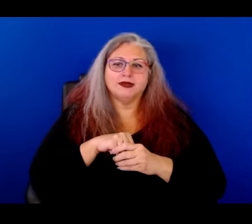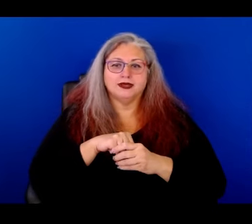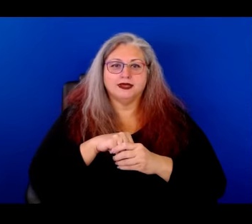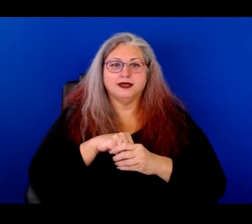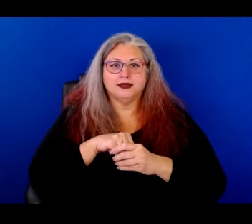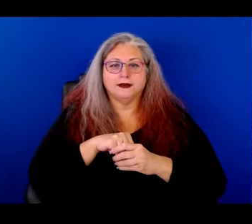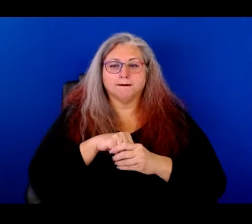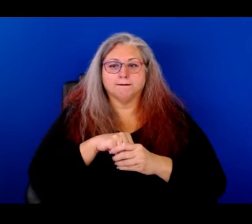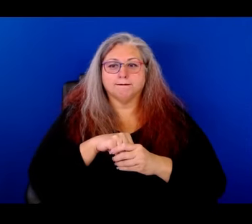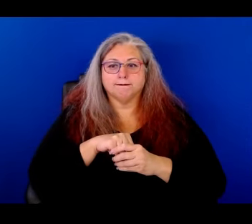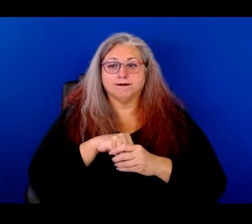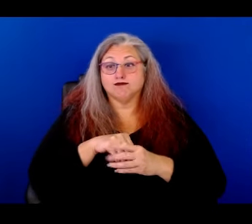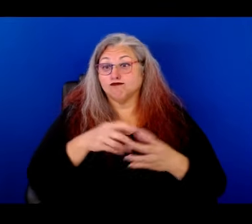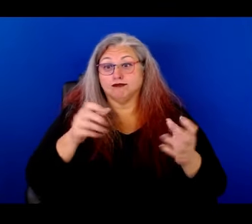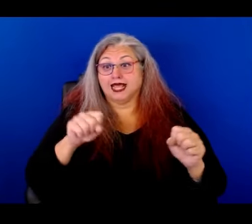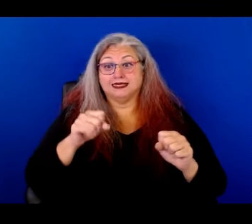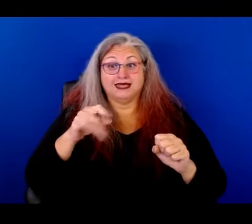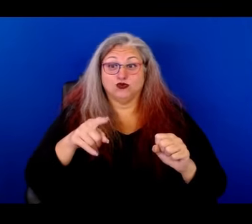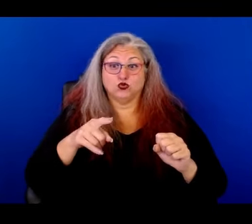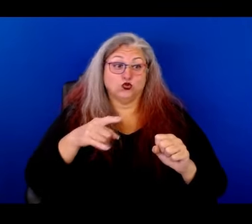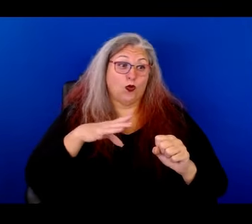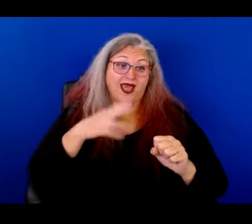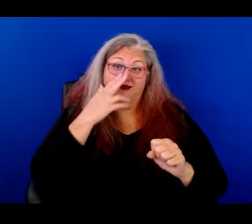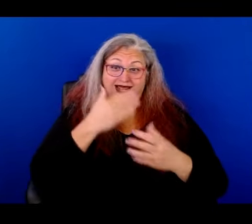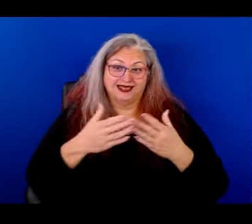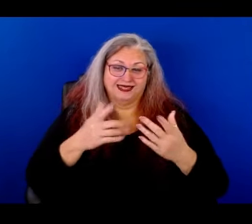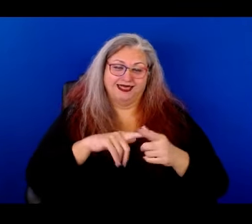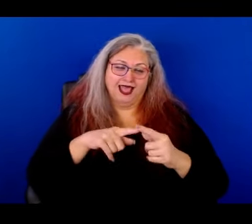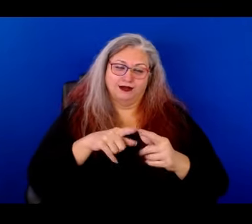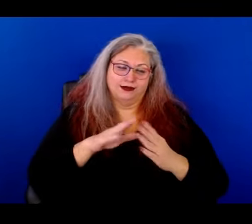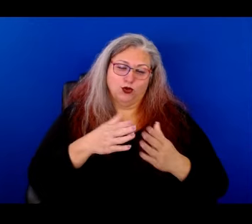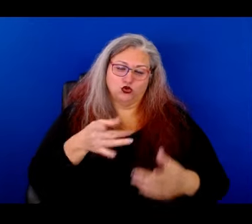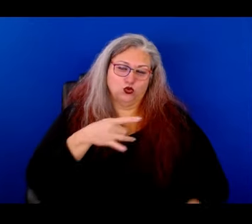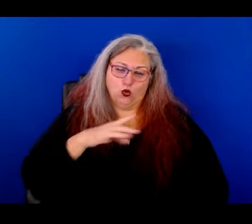And yeah, if you don't like funny things, you won't like